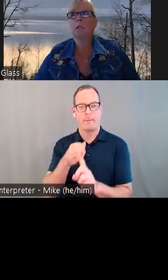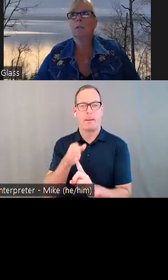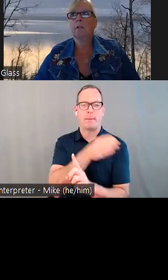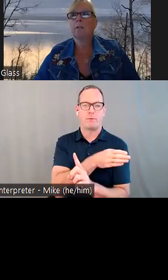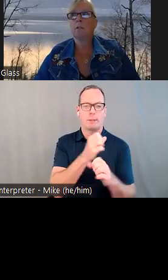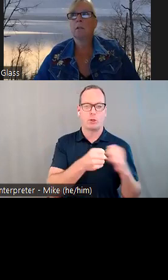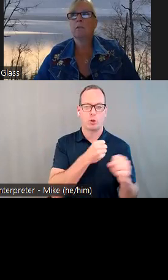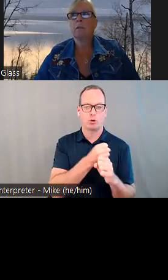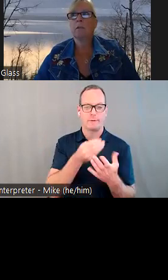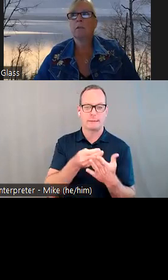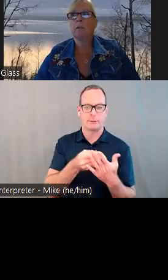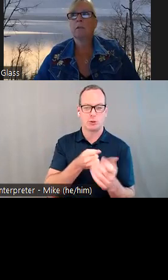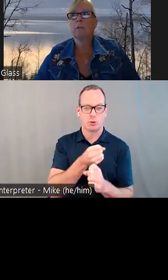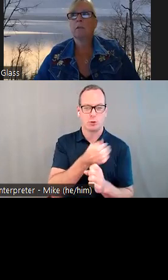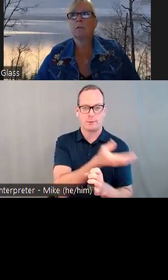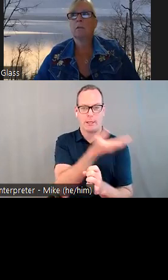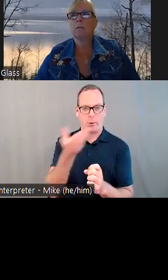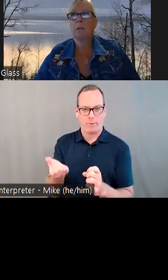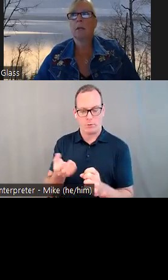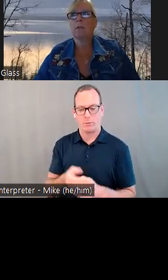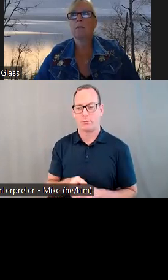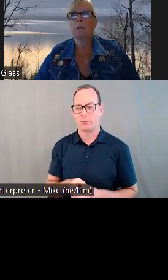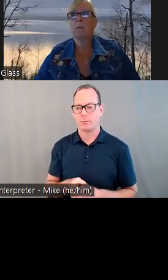Unique learners served,